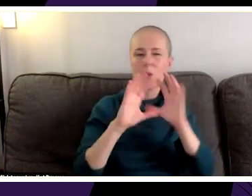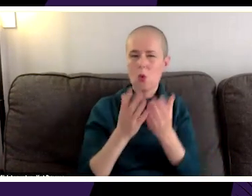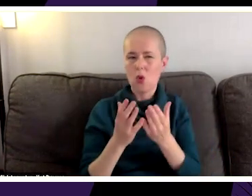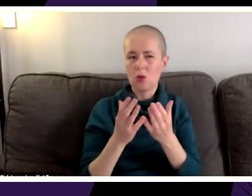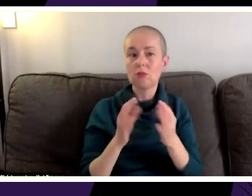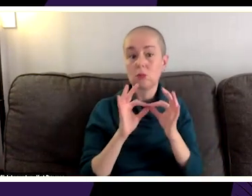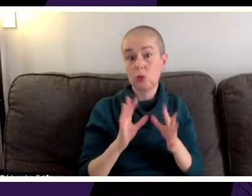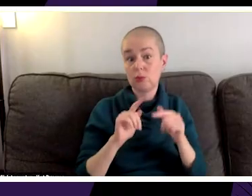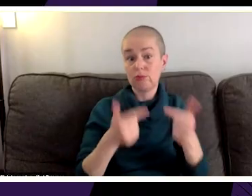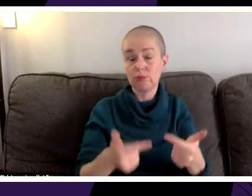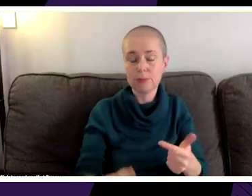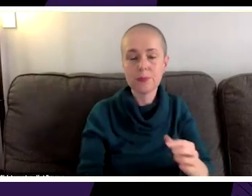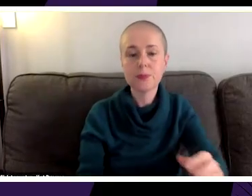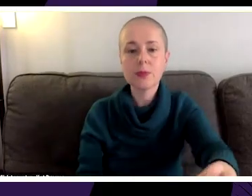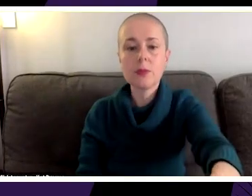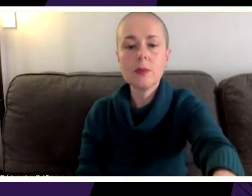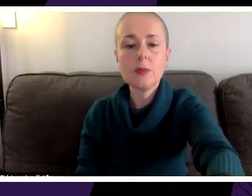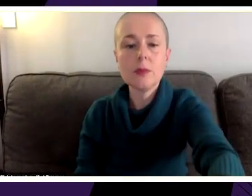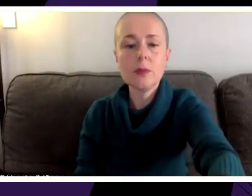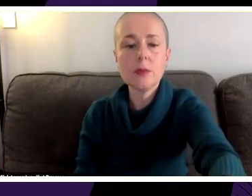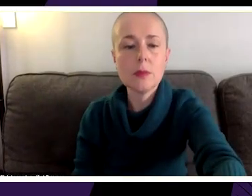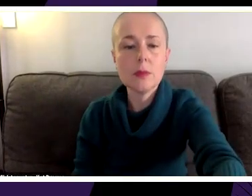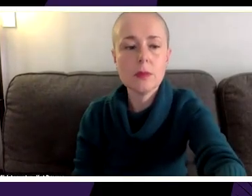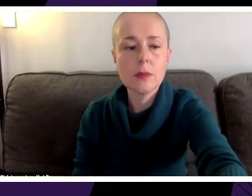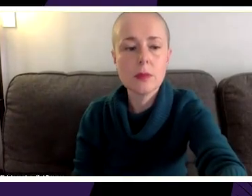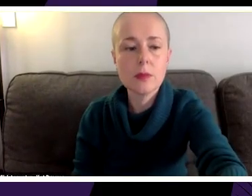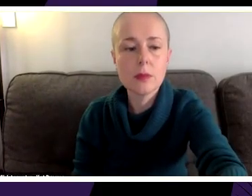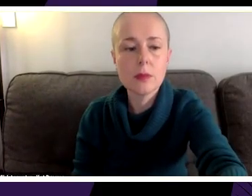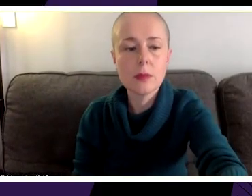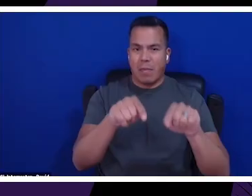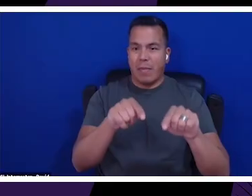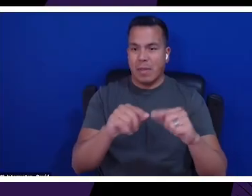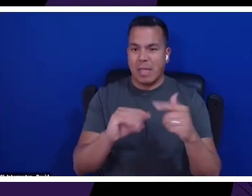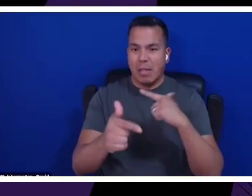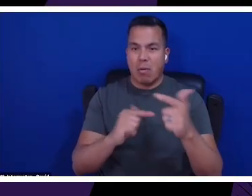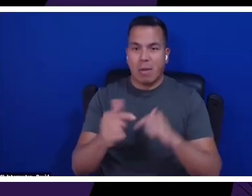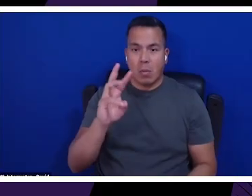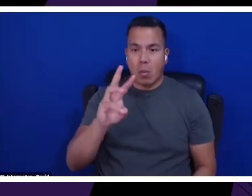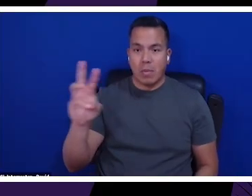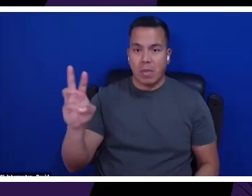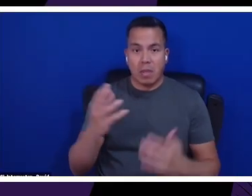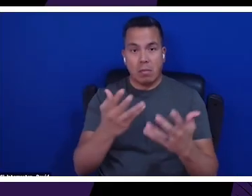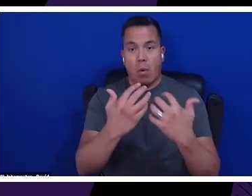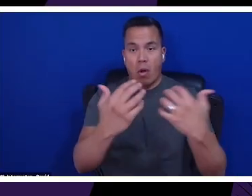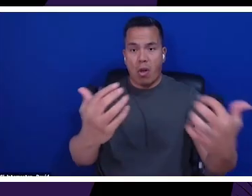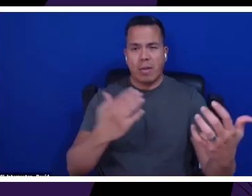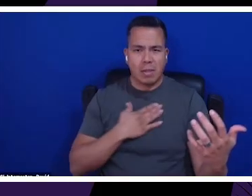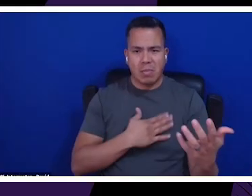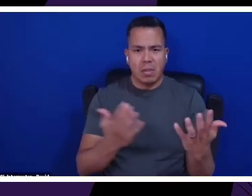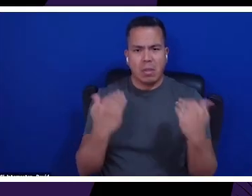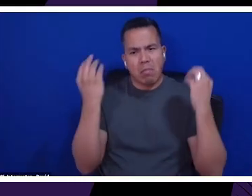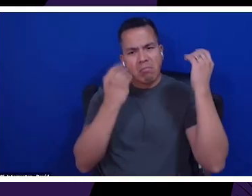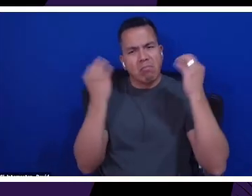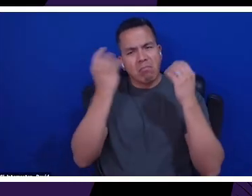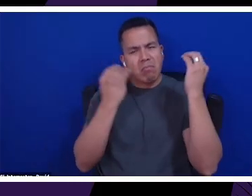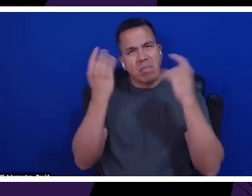Today, we're sharing the prototype of our interactive website, and we'd like to invite the audience to speculate with us, and in particular, imagine a